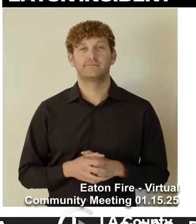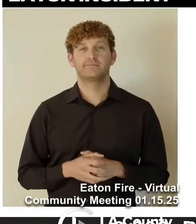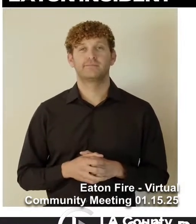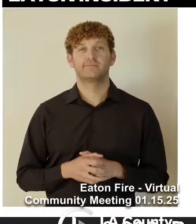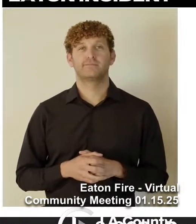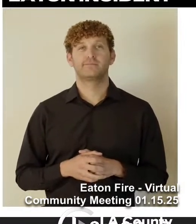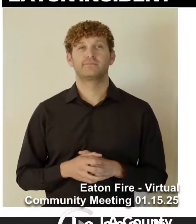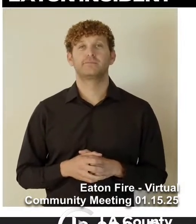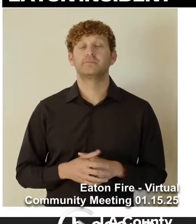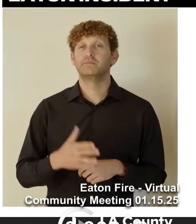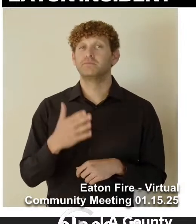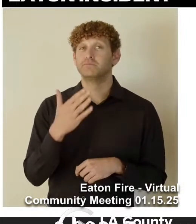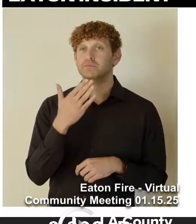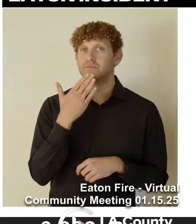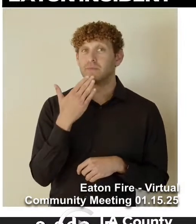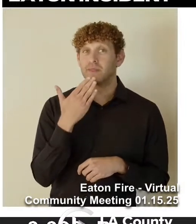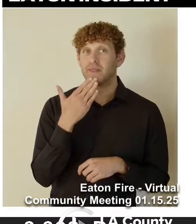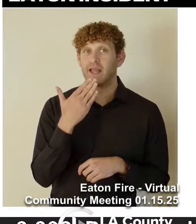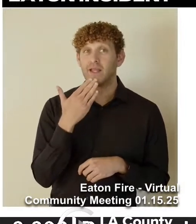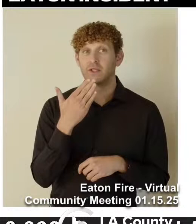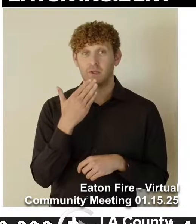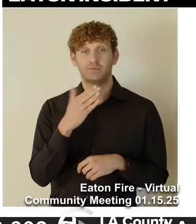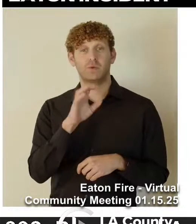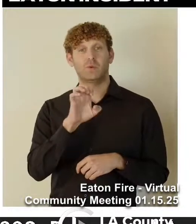Thank you. Currently, the Eaton fire sits at